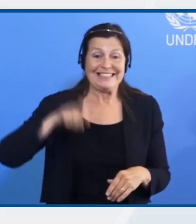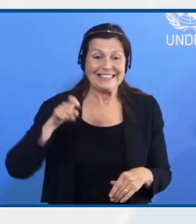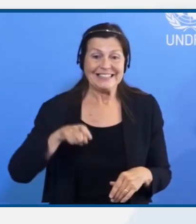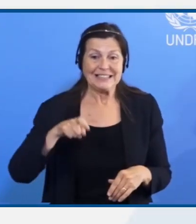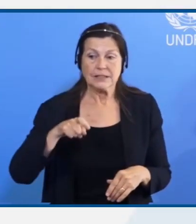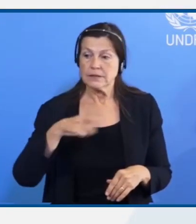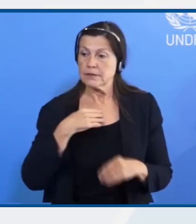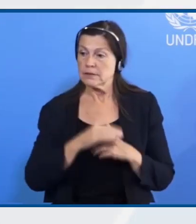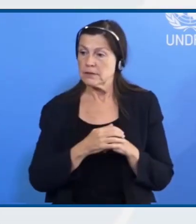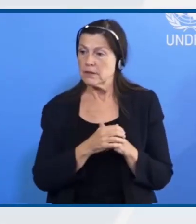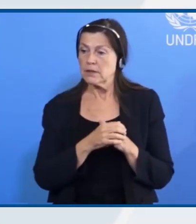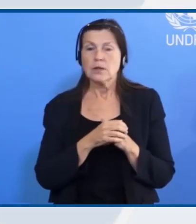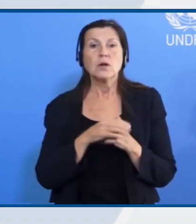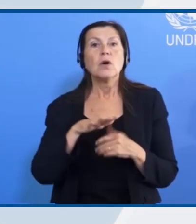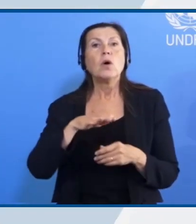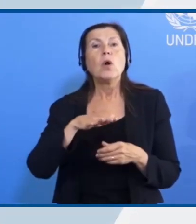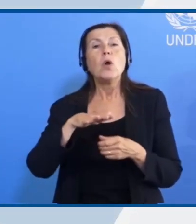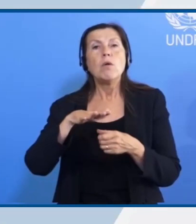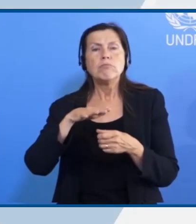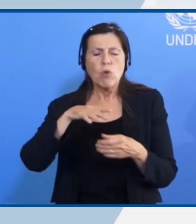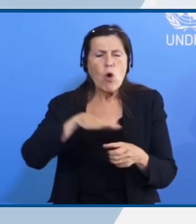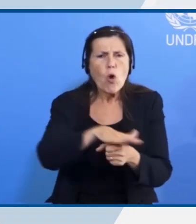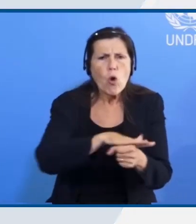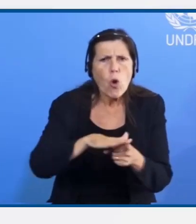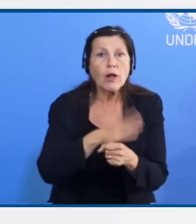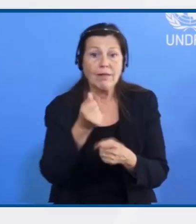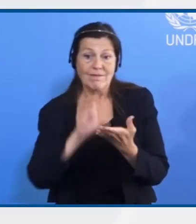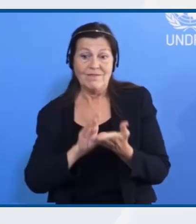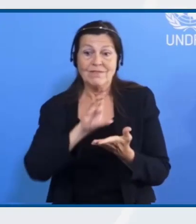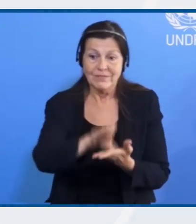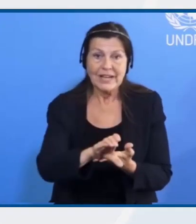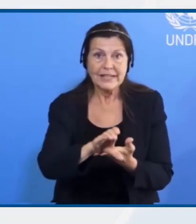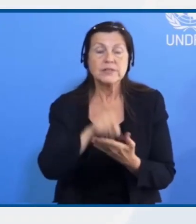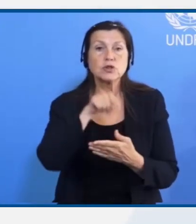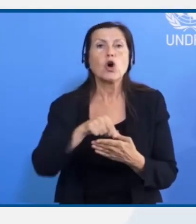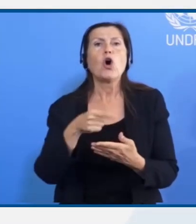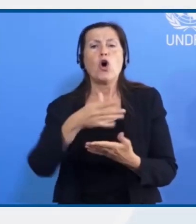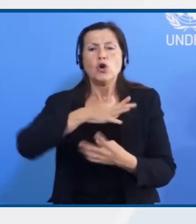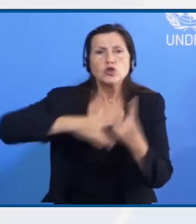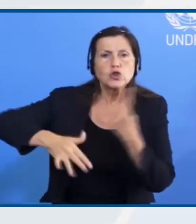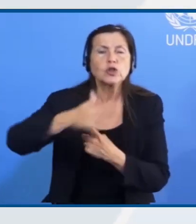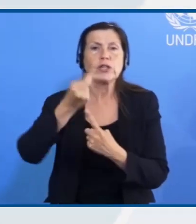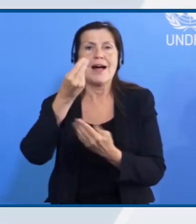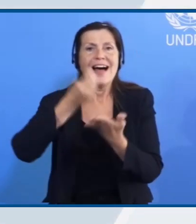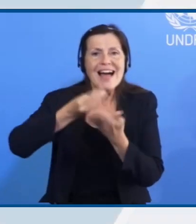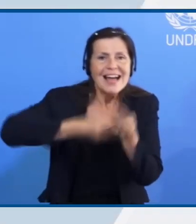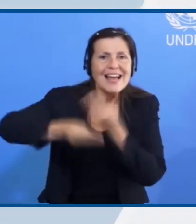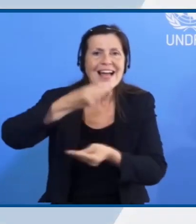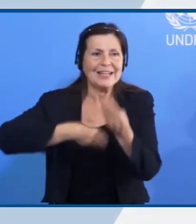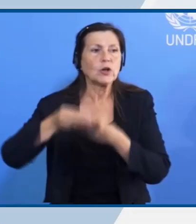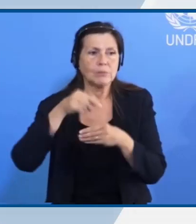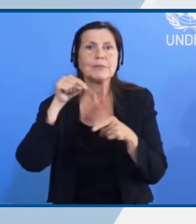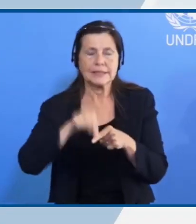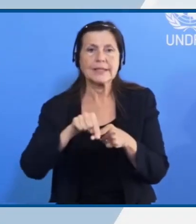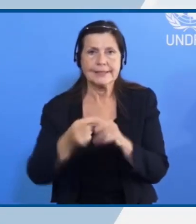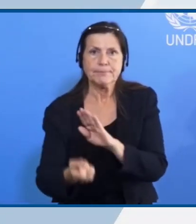local financing for resilience must be increased to underpin the social, economic, and infrastructure developments that are occurring